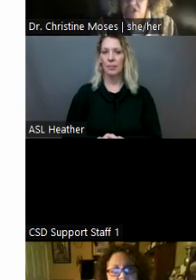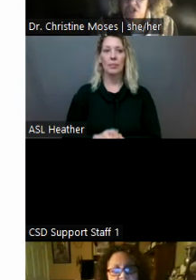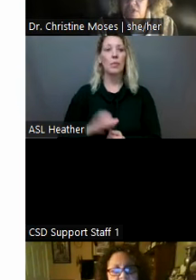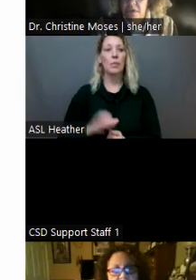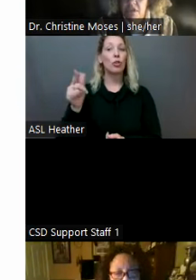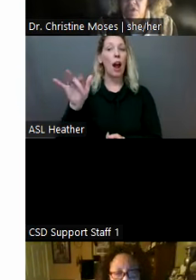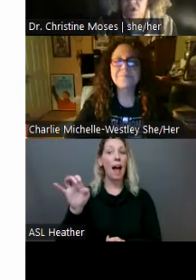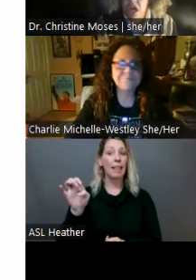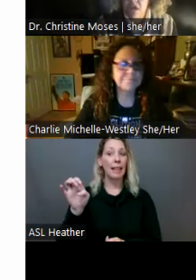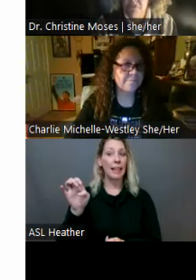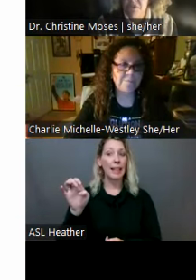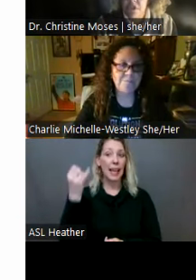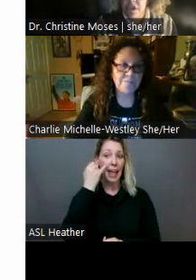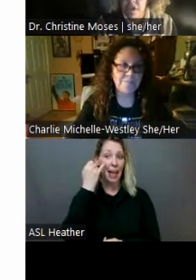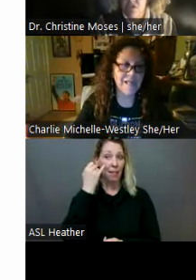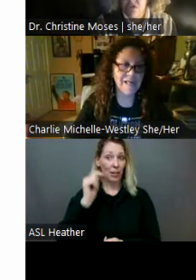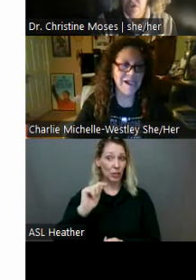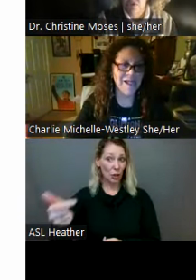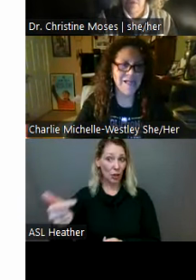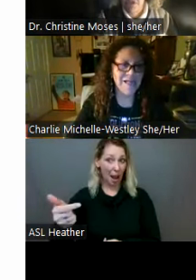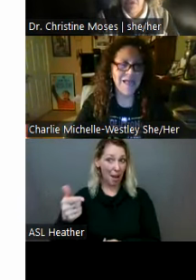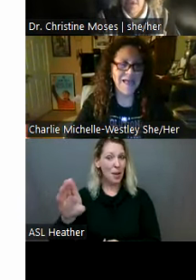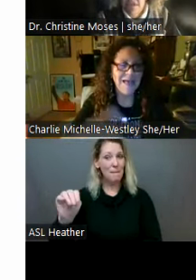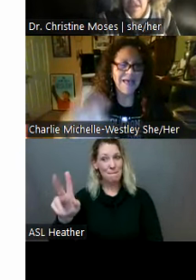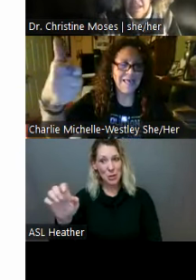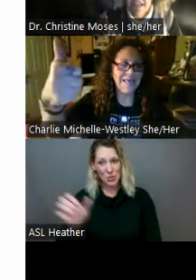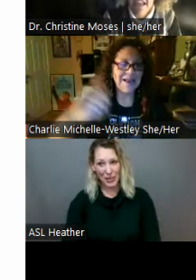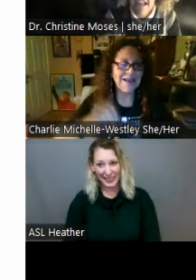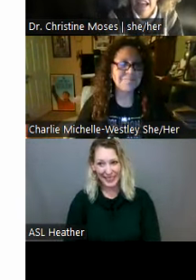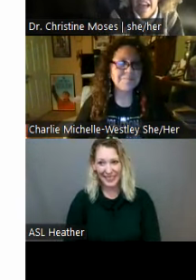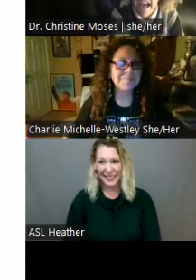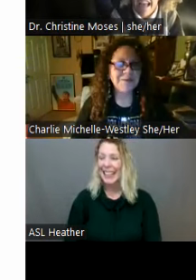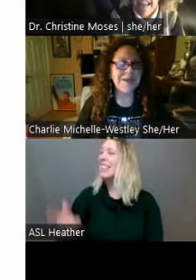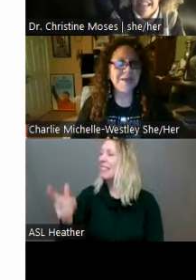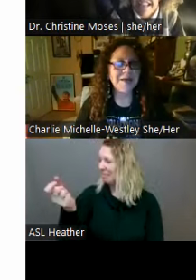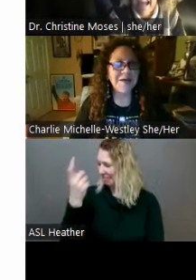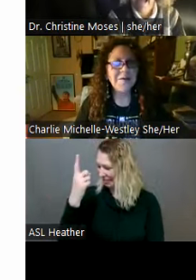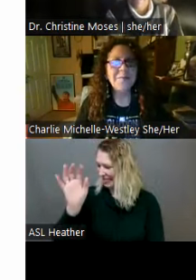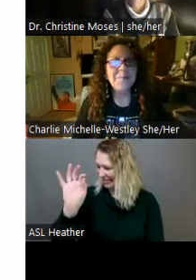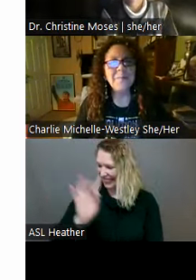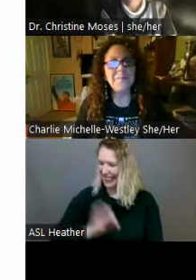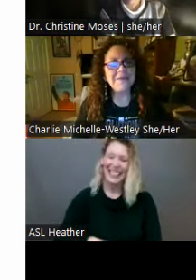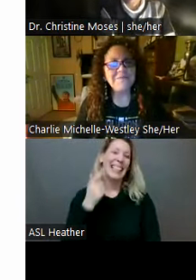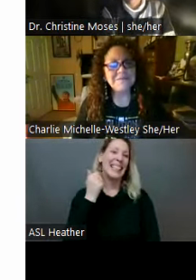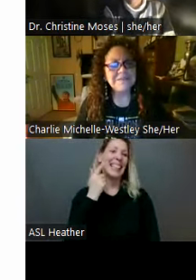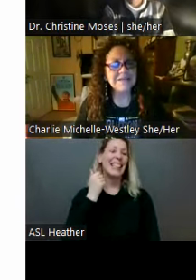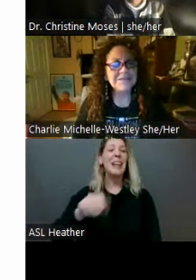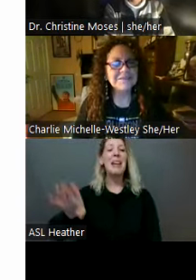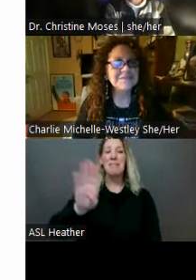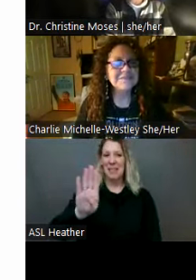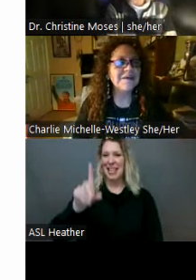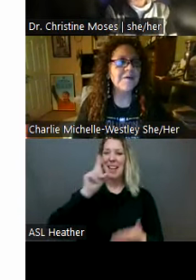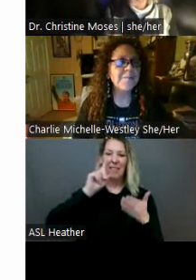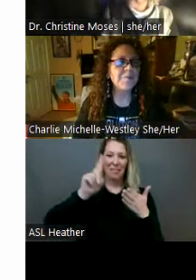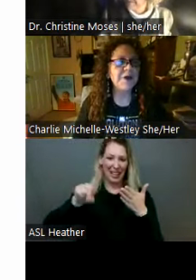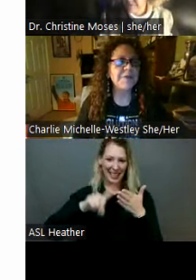Charlie, if you're up, you're on mute. Got it. Okay. B,